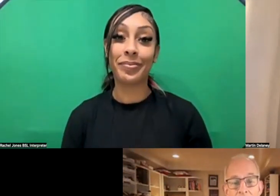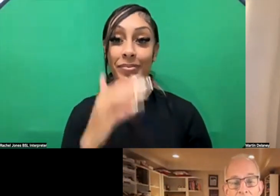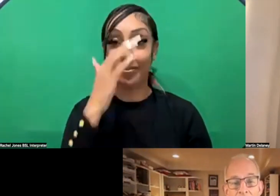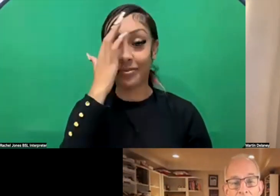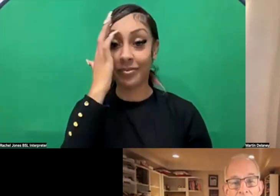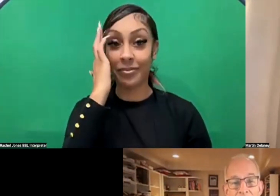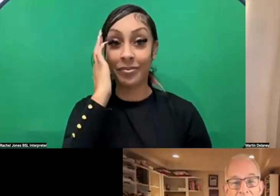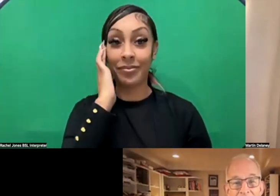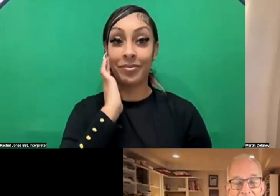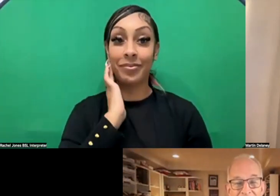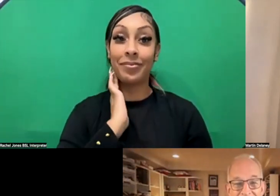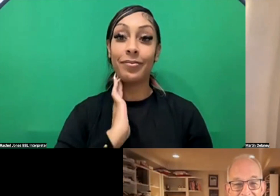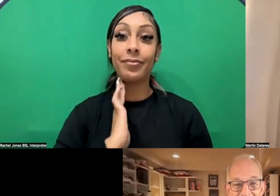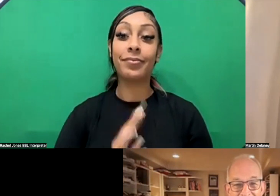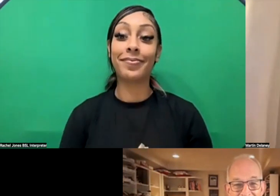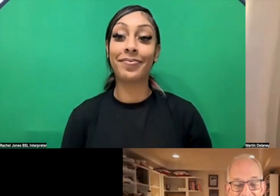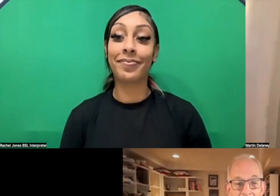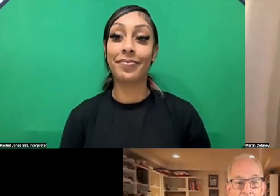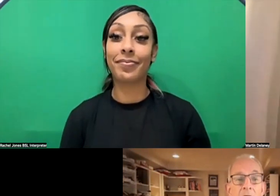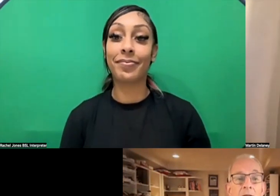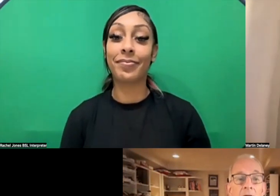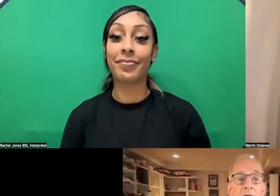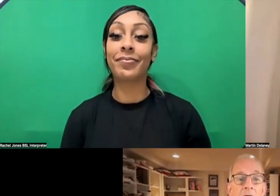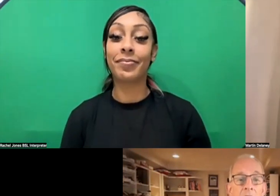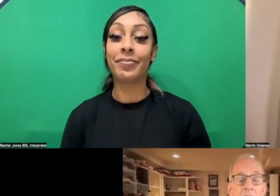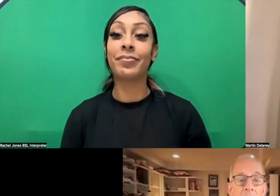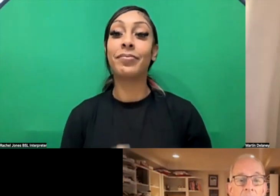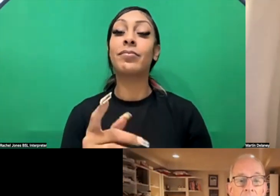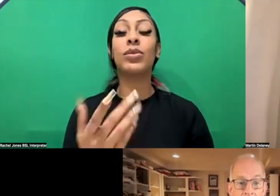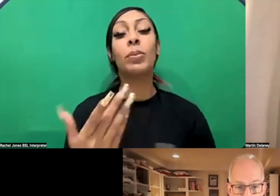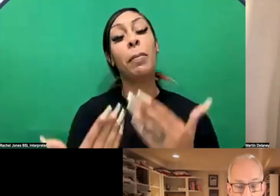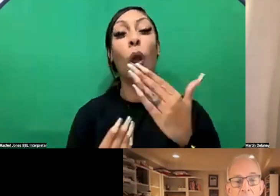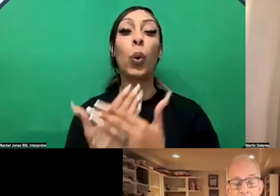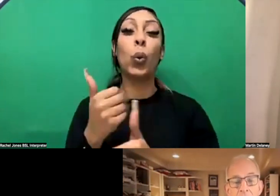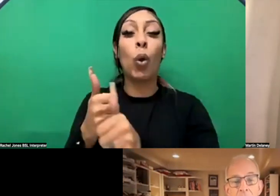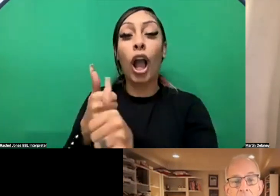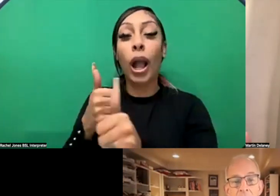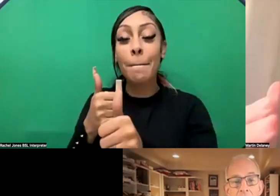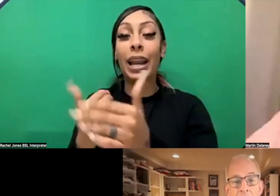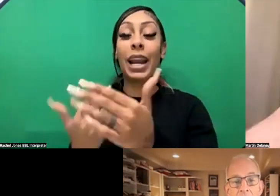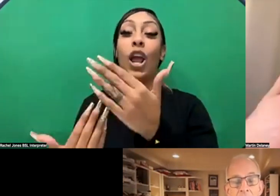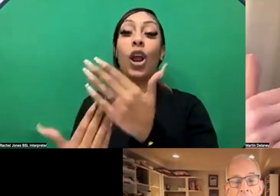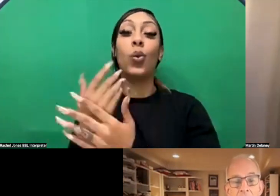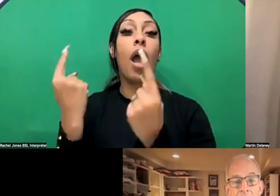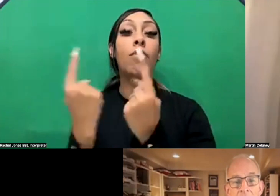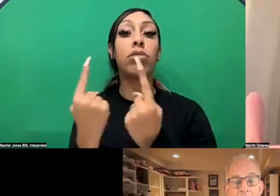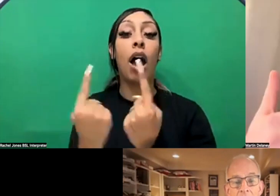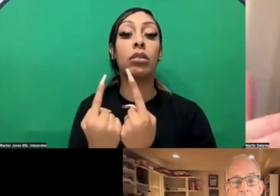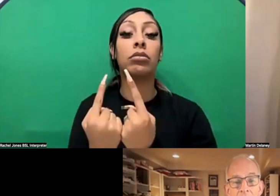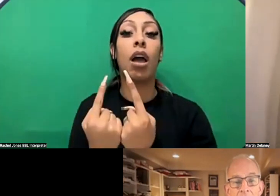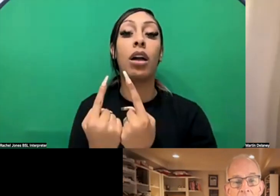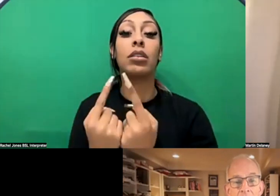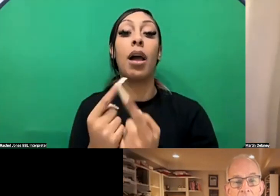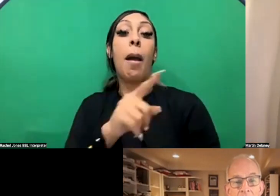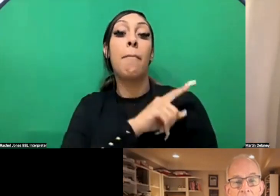any names, but I think sometimes you see when somebody has a new company or a new product, it's come to exist because of their